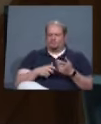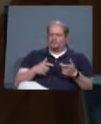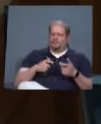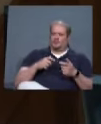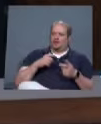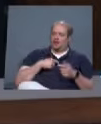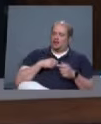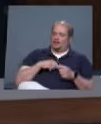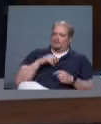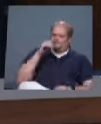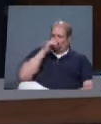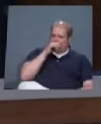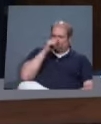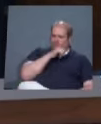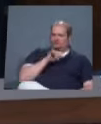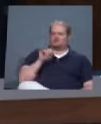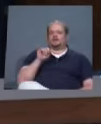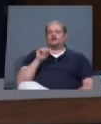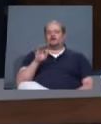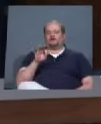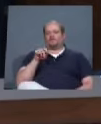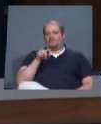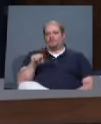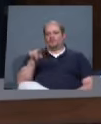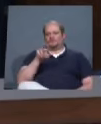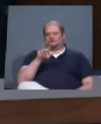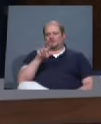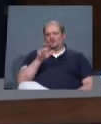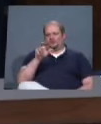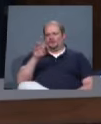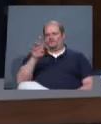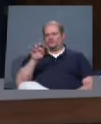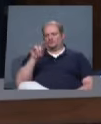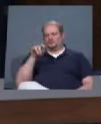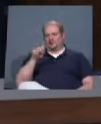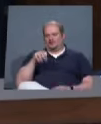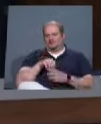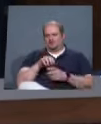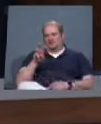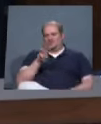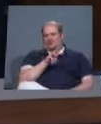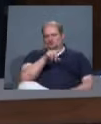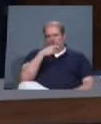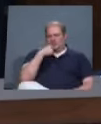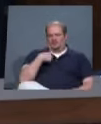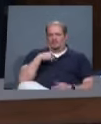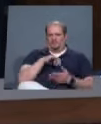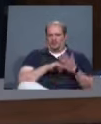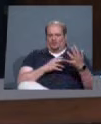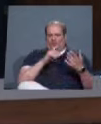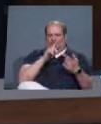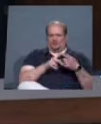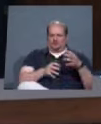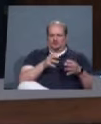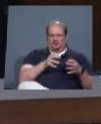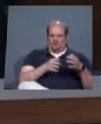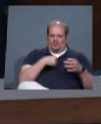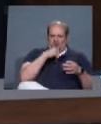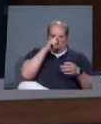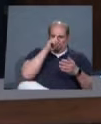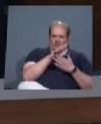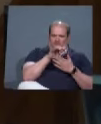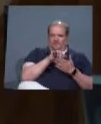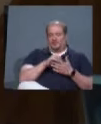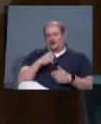you this, and I'm being facetious. If those 300 or 400 tires had been out west, you telling me you were going to wait till a court date? I don't believe that.